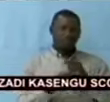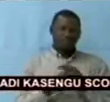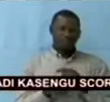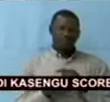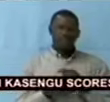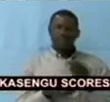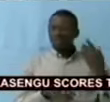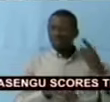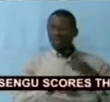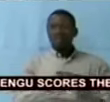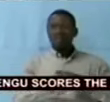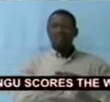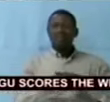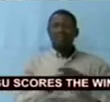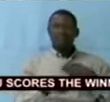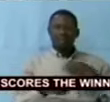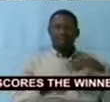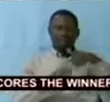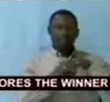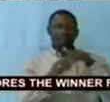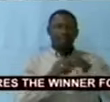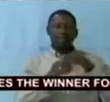during my trial at the